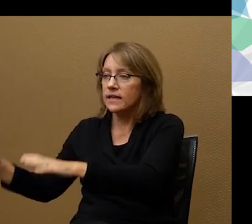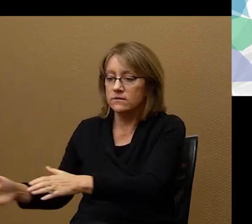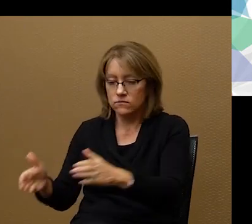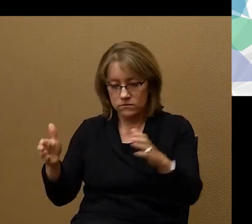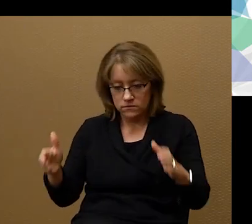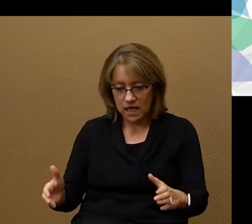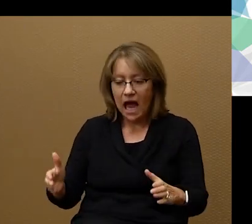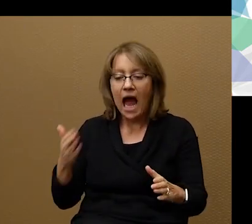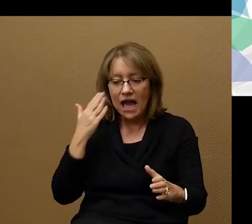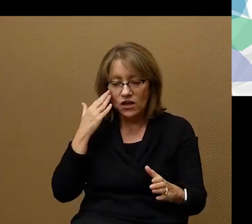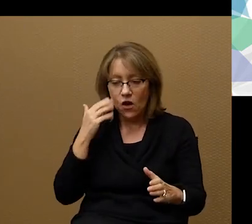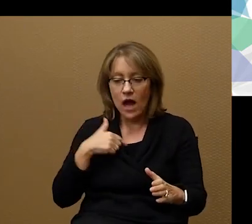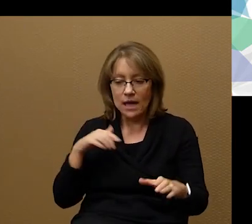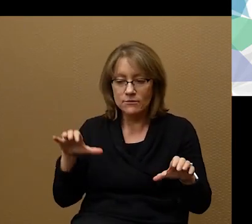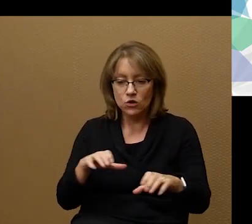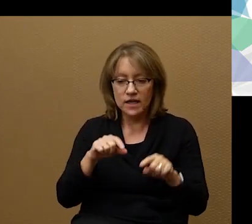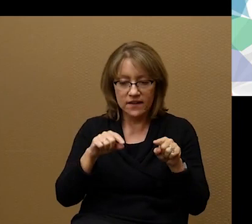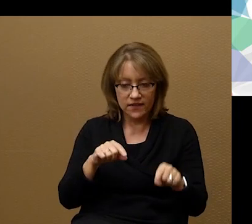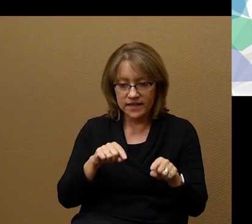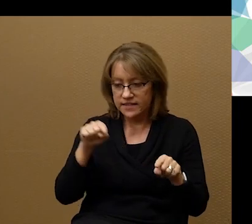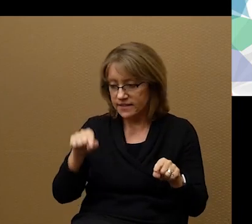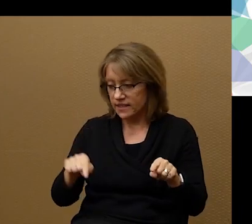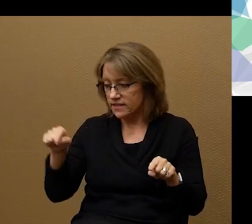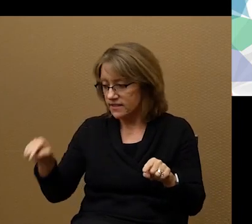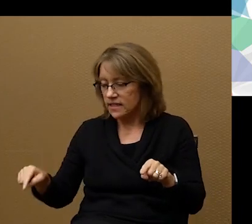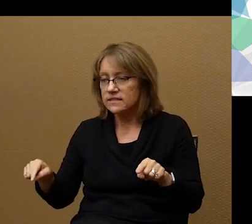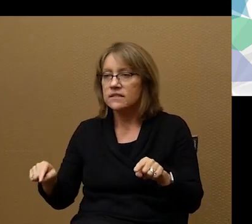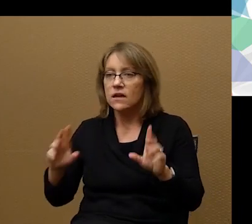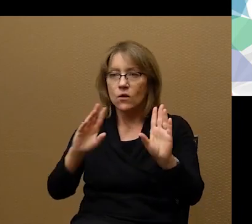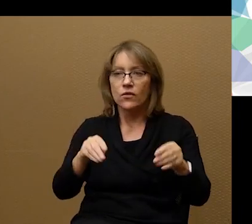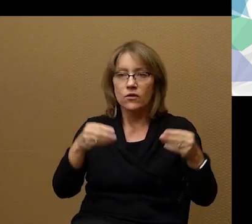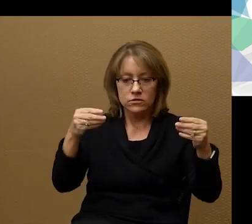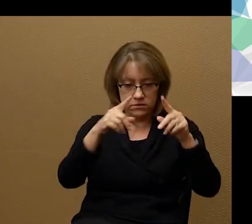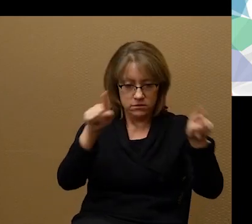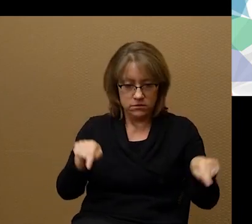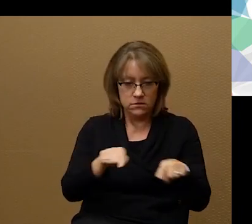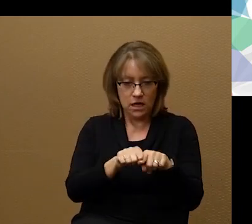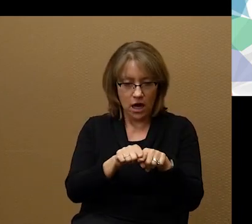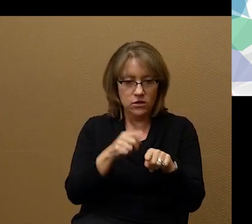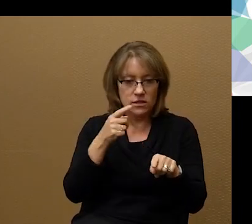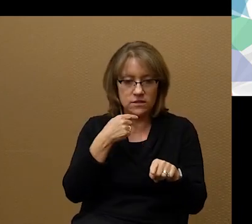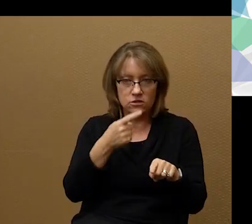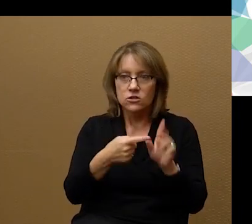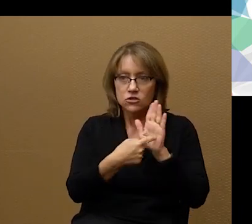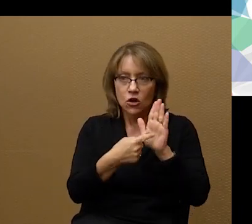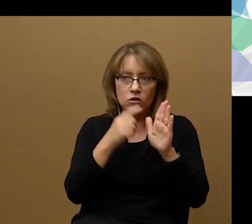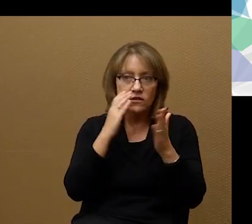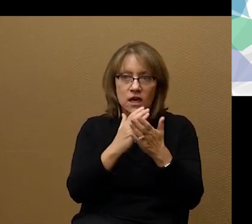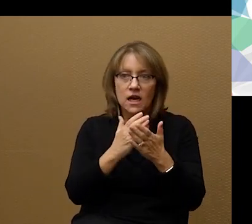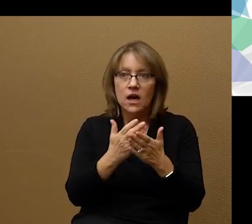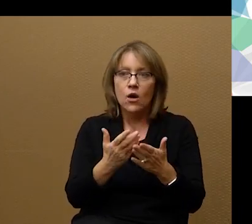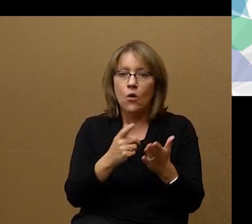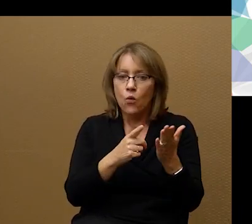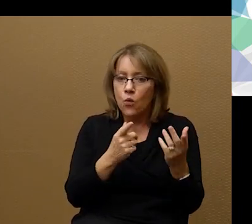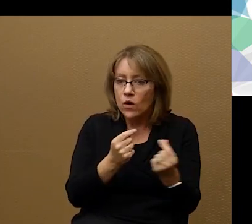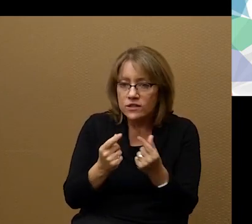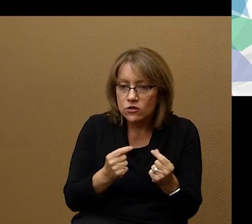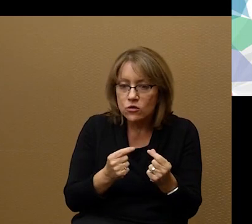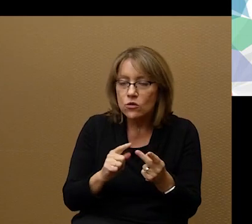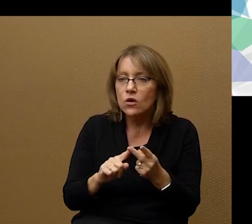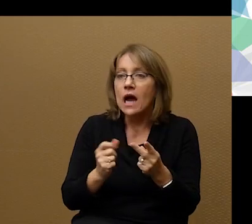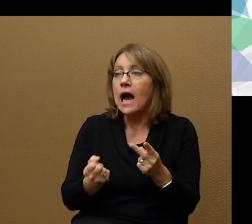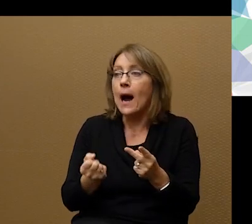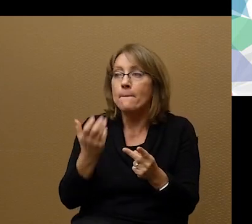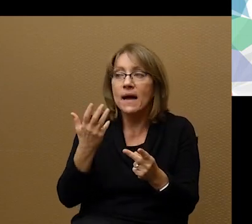this, and it tells them visually what they're supposed to do. They know how many tasks they're supposed to do. They know